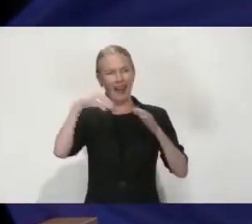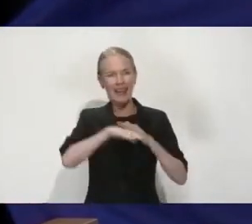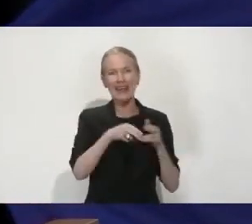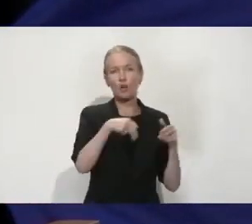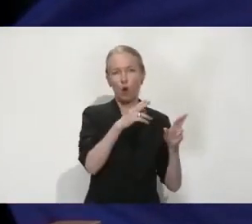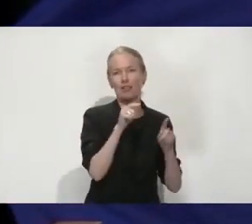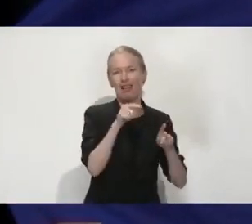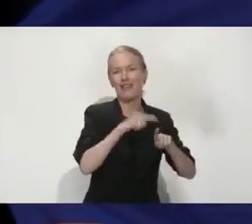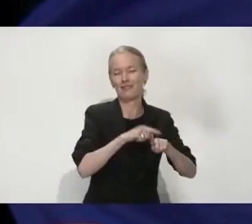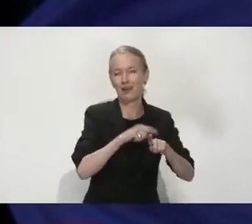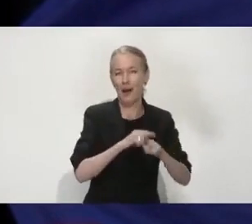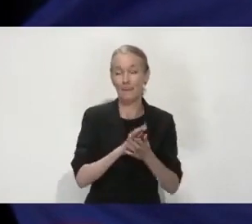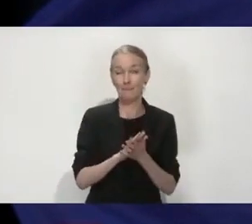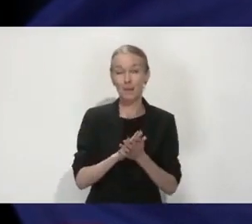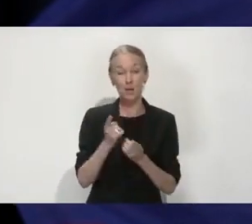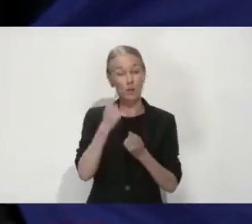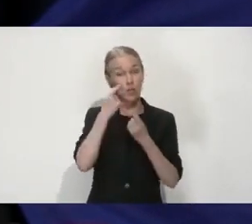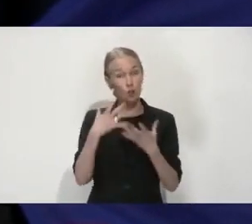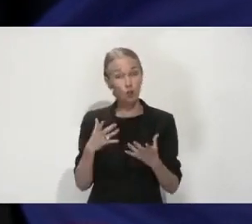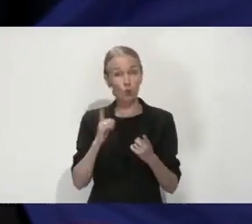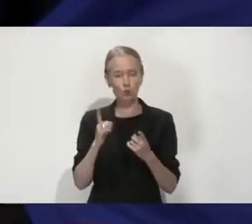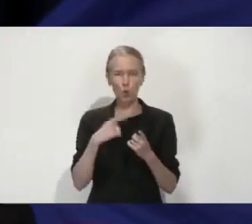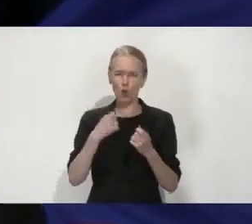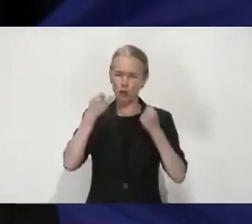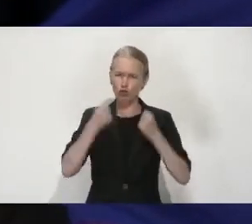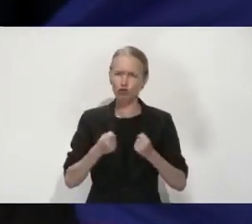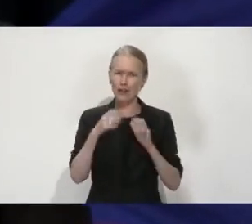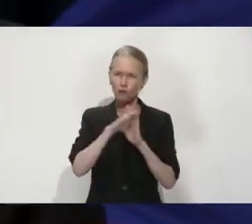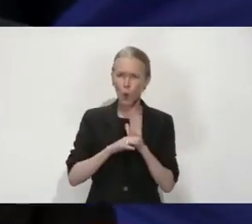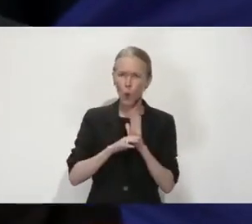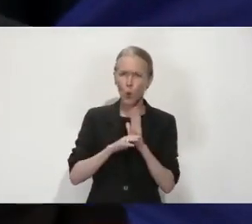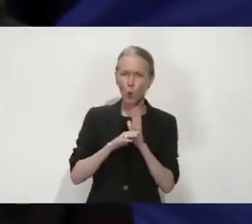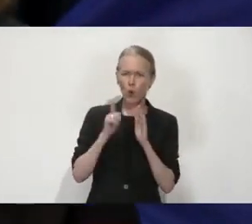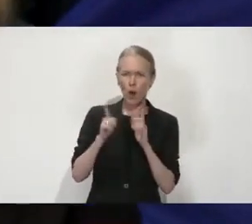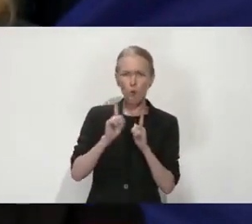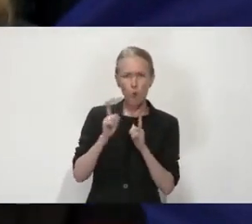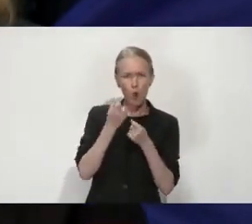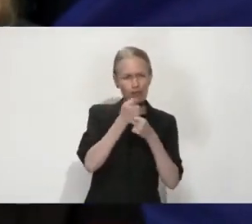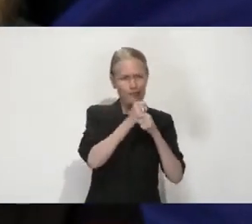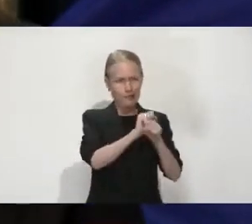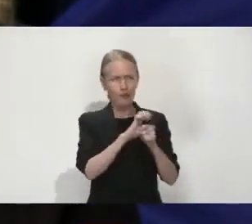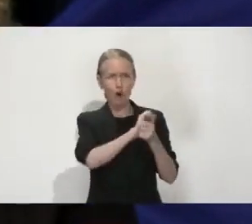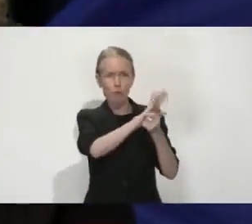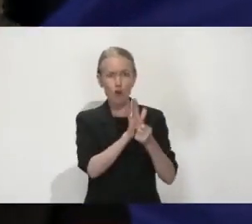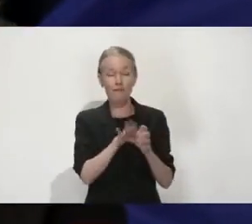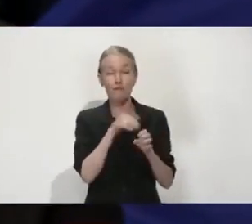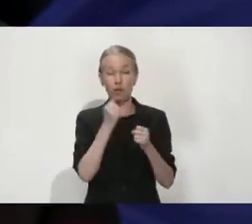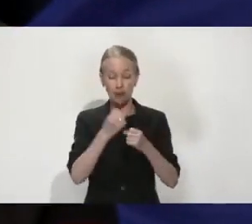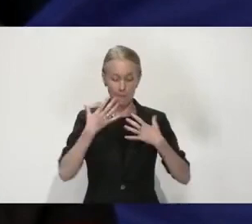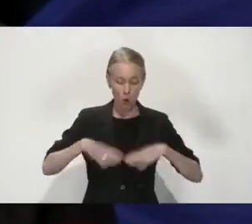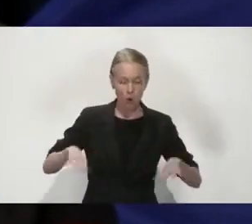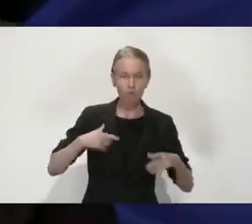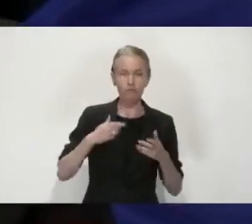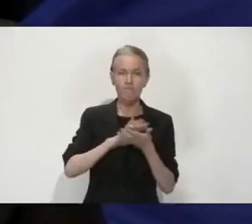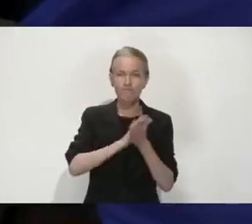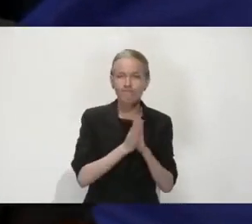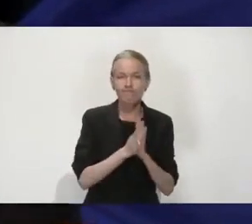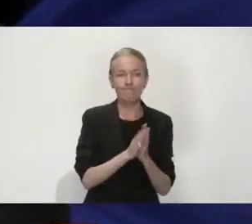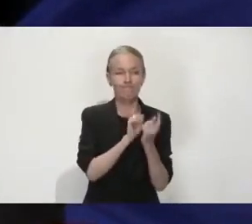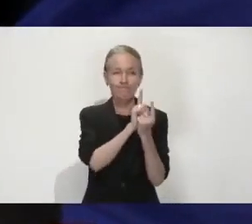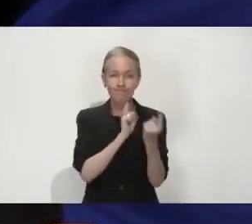robust infection and prevention and control measures, including PPE, physical distancing and cleaning and hygiene